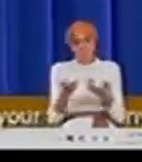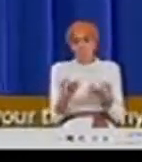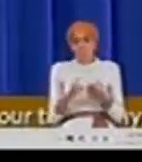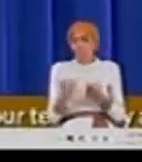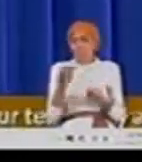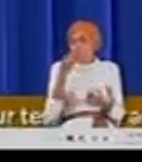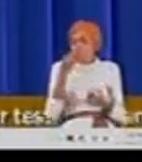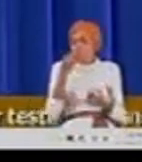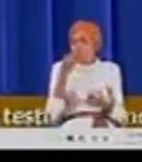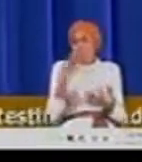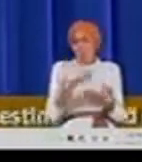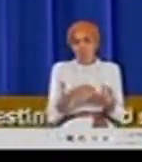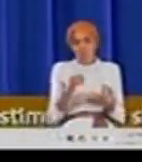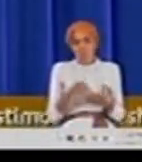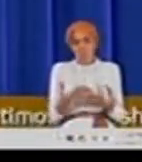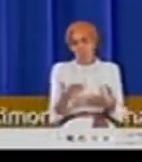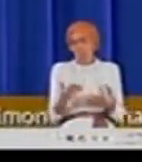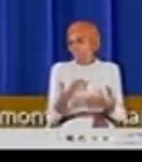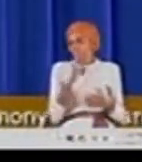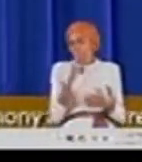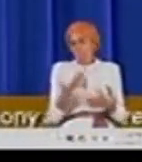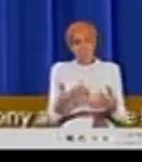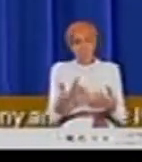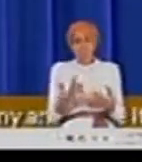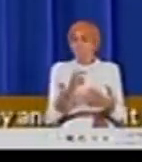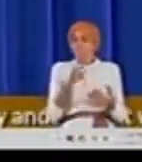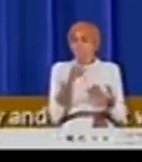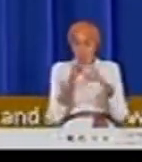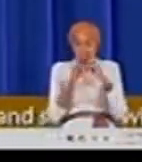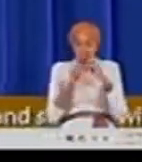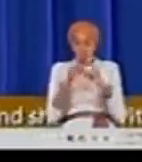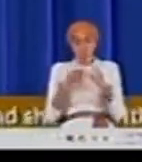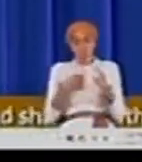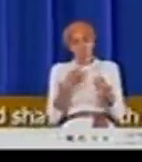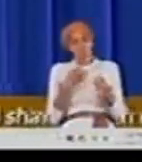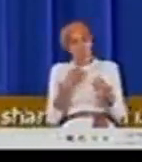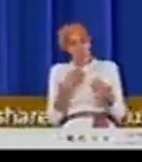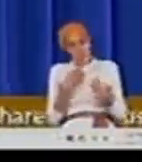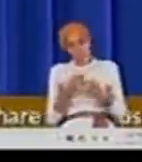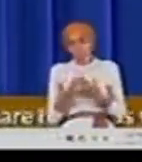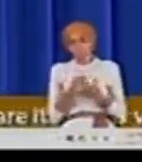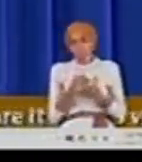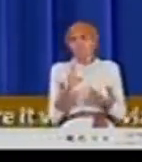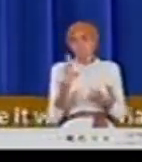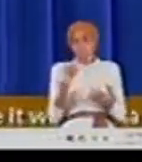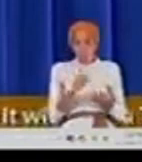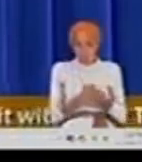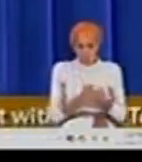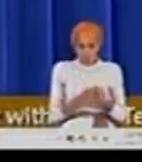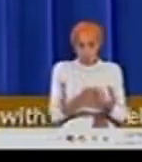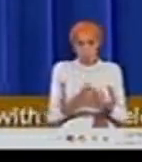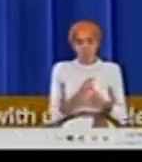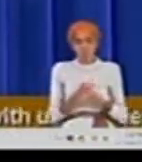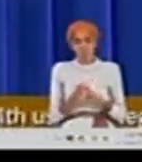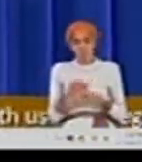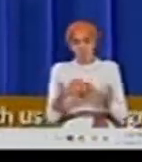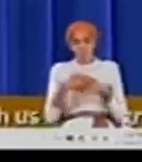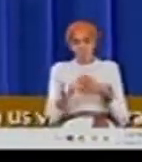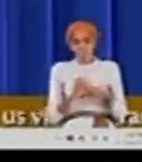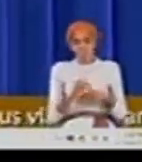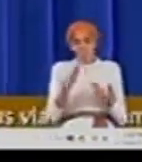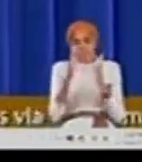disturbing me I'll be telling my throat my throat then he he said no problem no problem but after the prayers of the man of